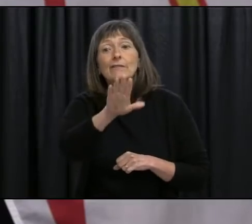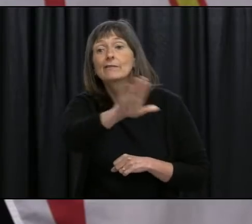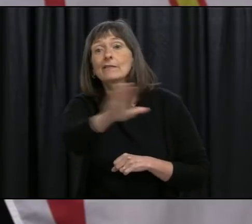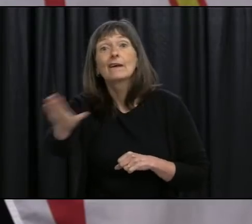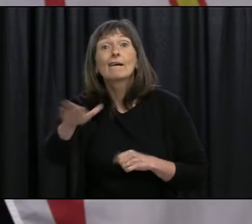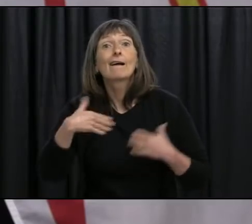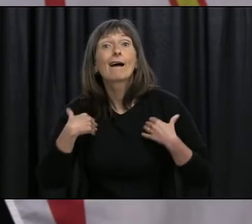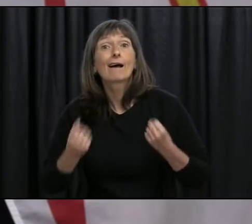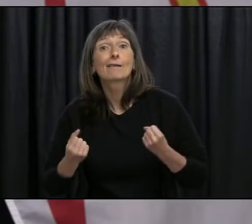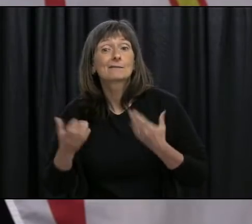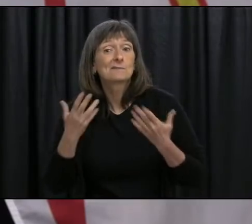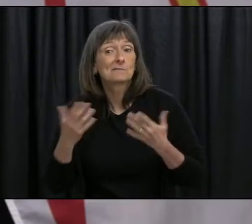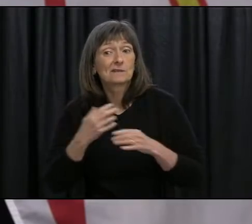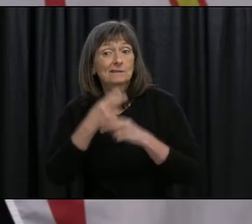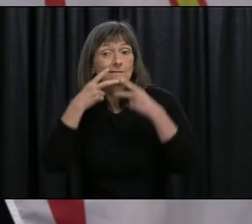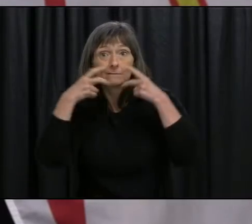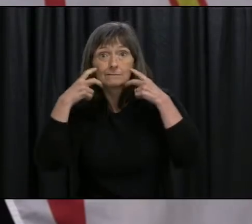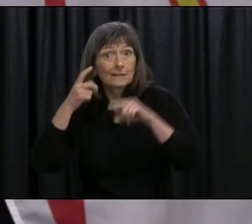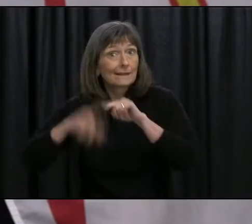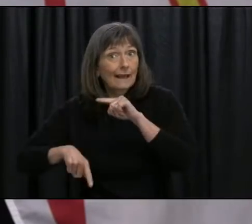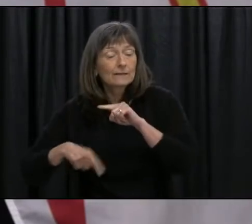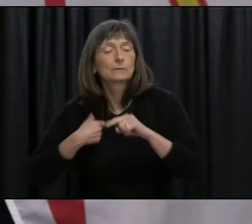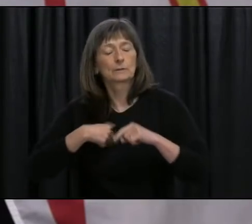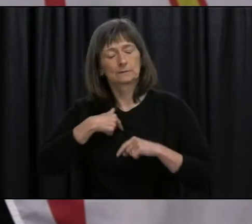other reasons, are unable to safely wear a mask.